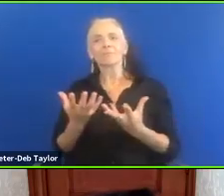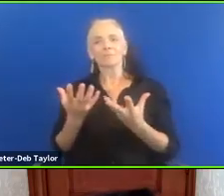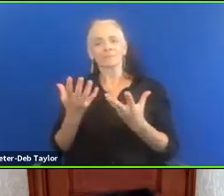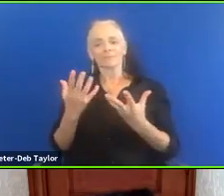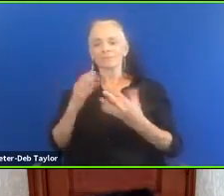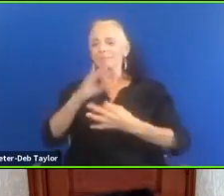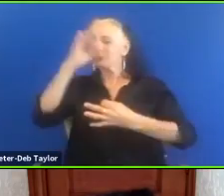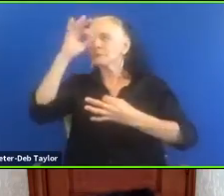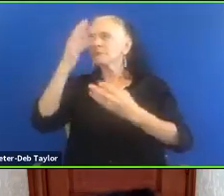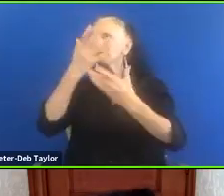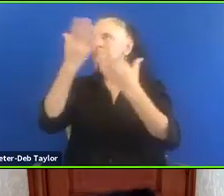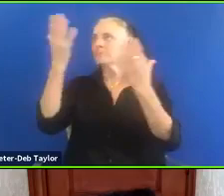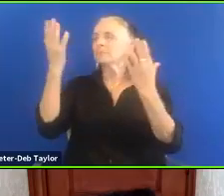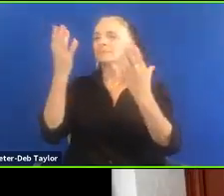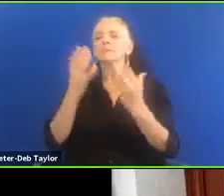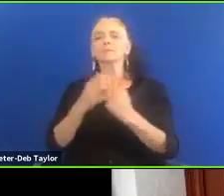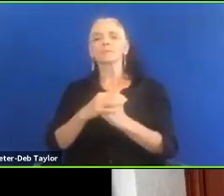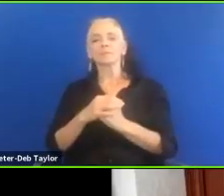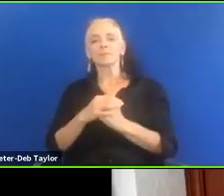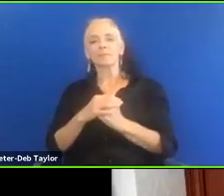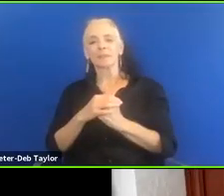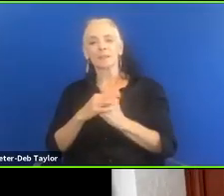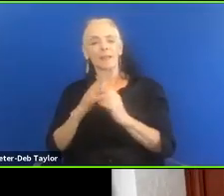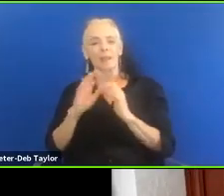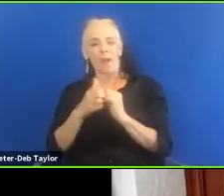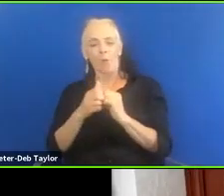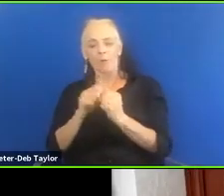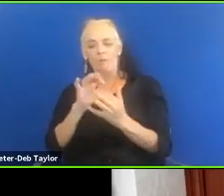Well, thank you.